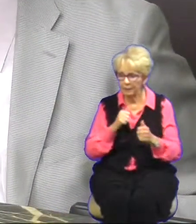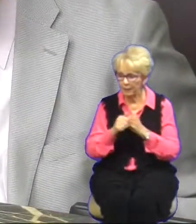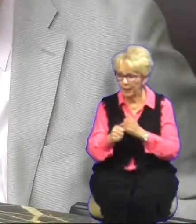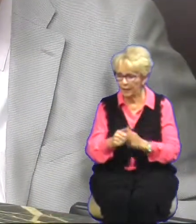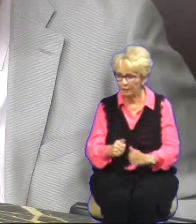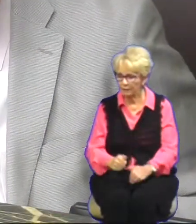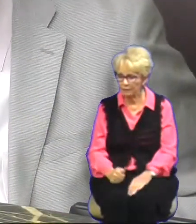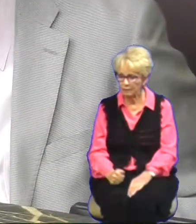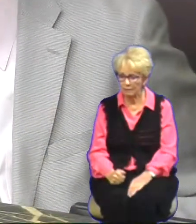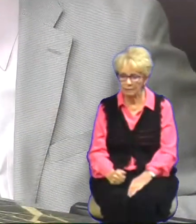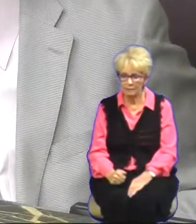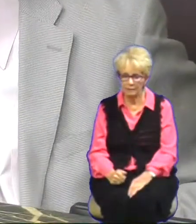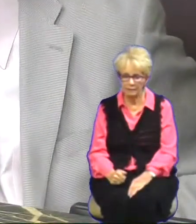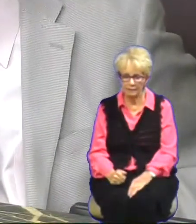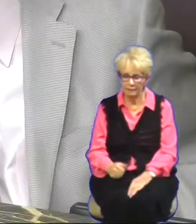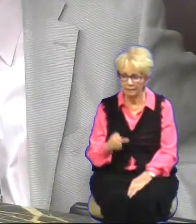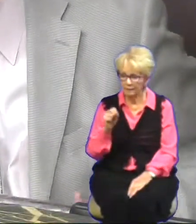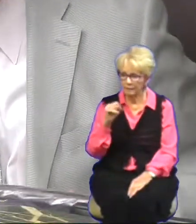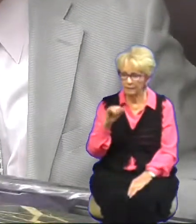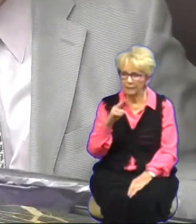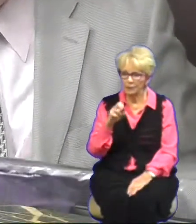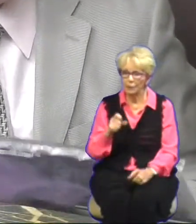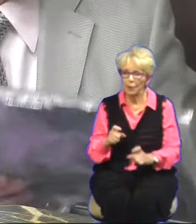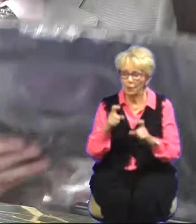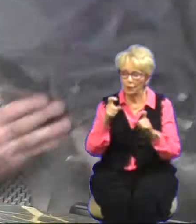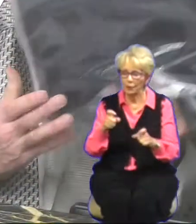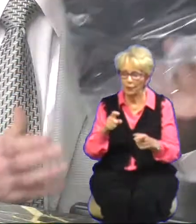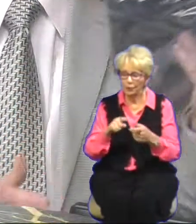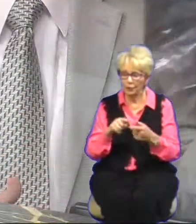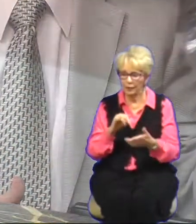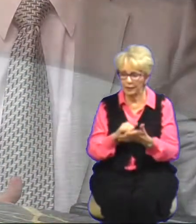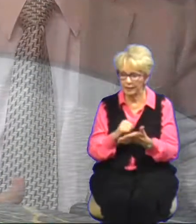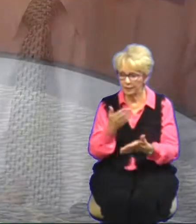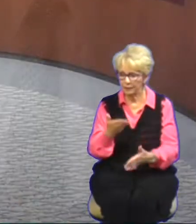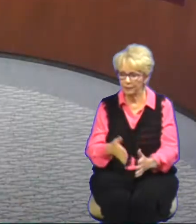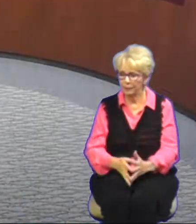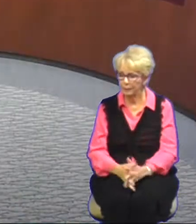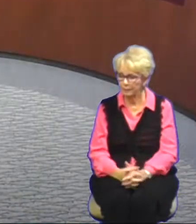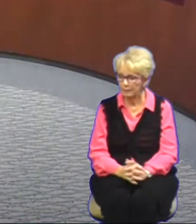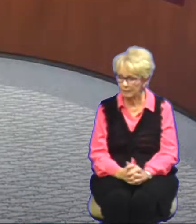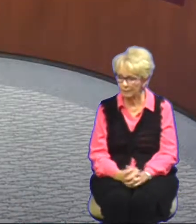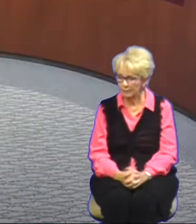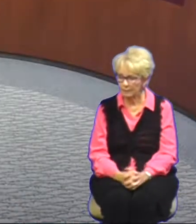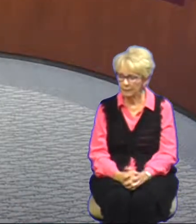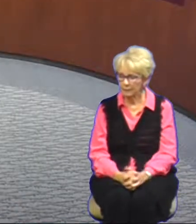going to ask Sydney Simmons if he will present this resolution.